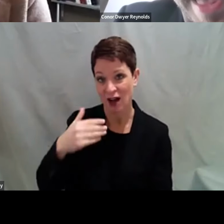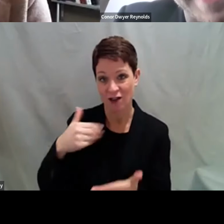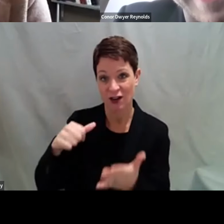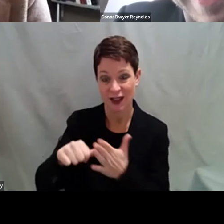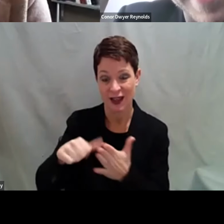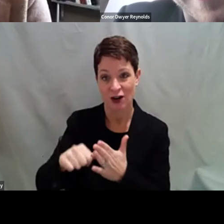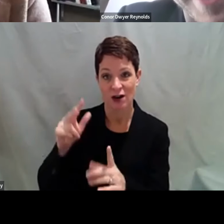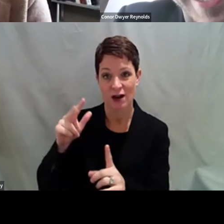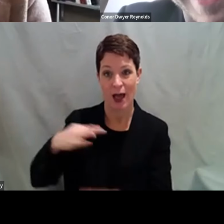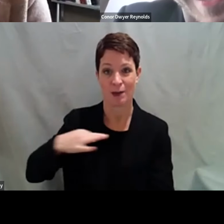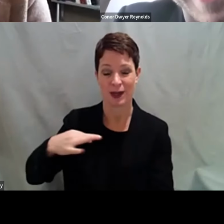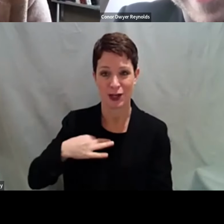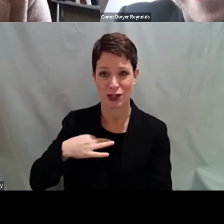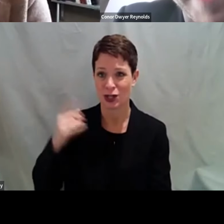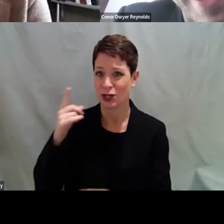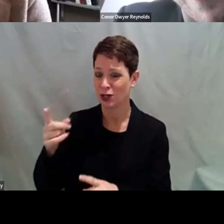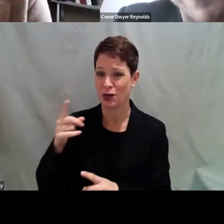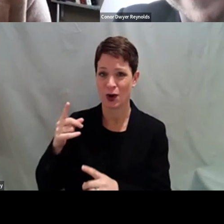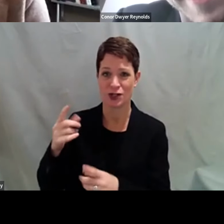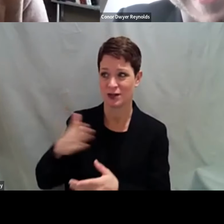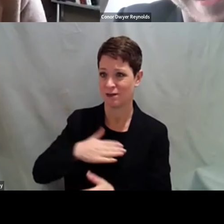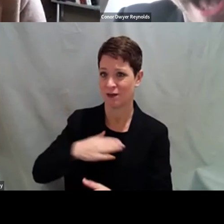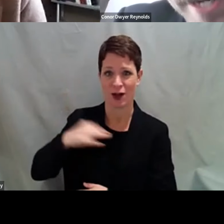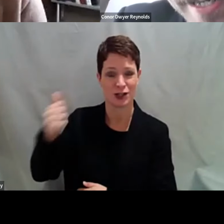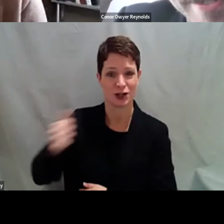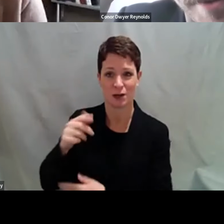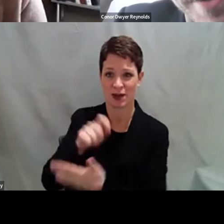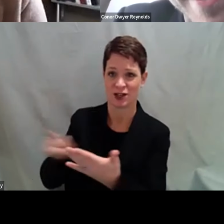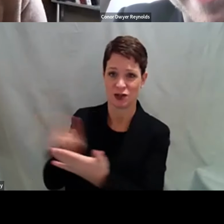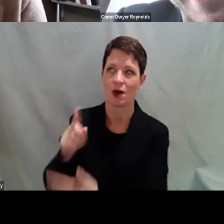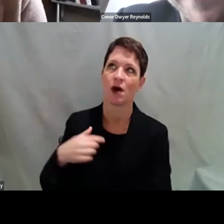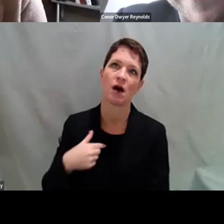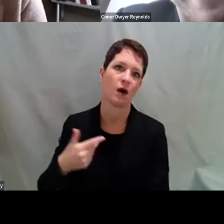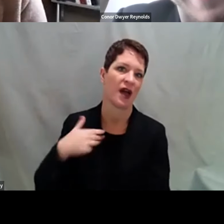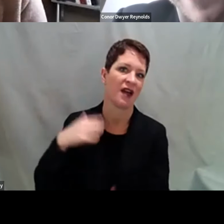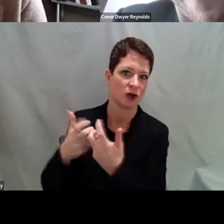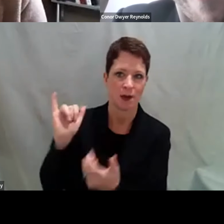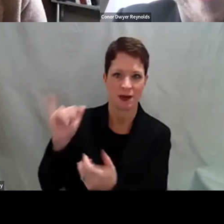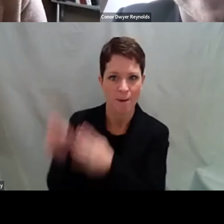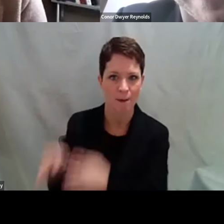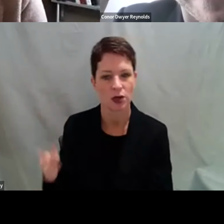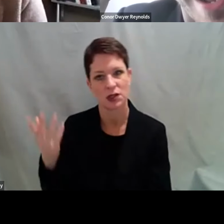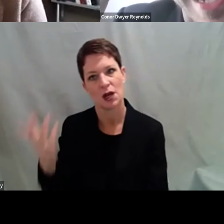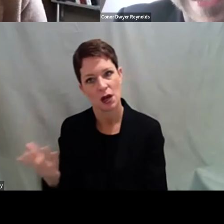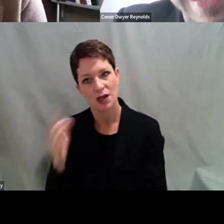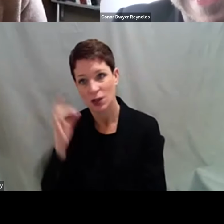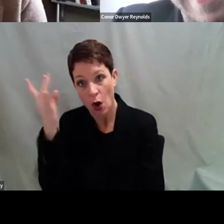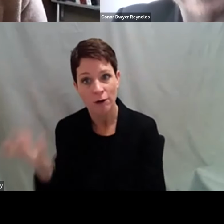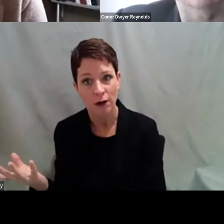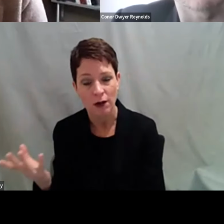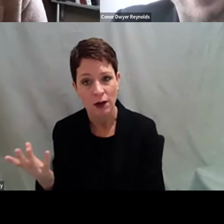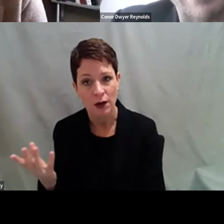just begging to get discriminated against. I got to accommodate this person. It's awful, right? And so how